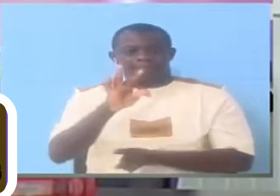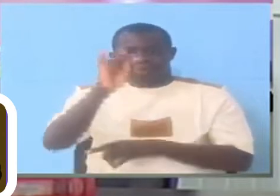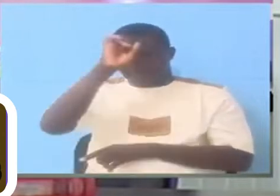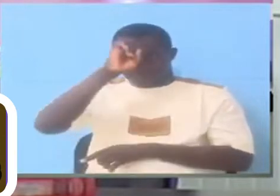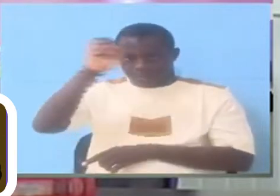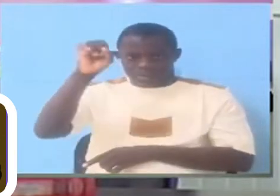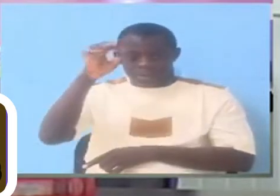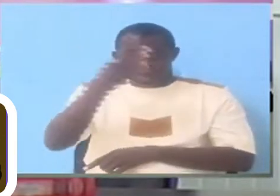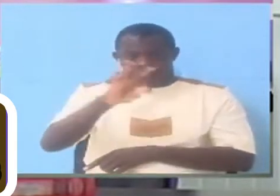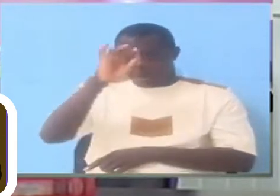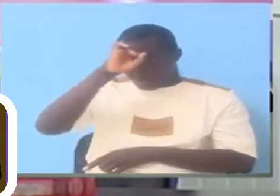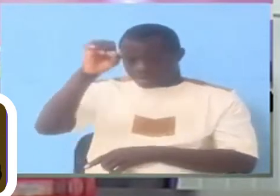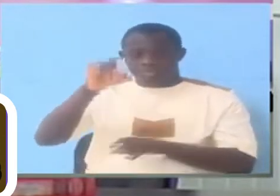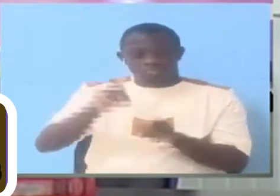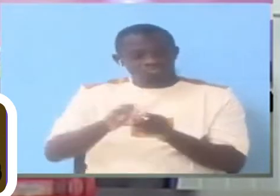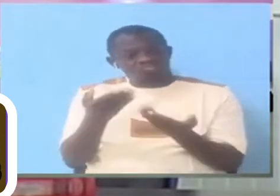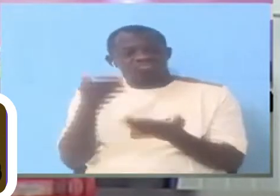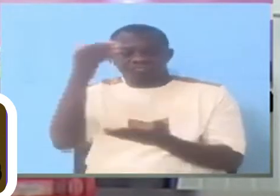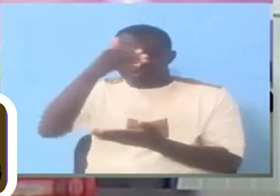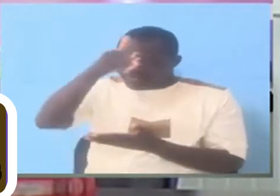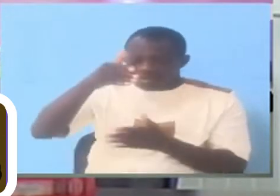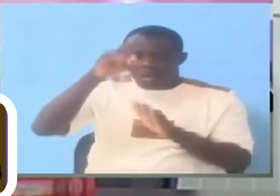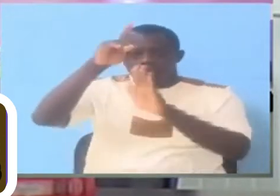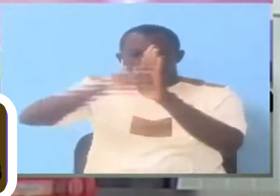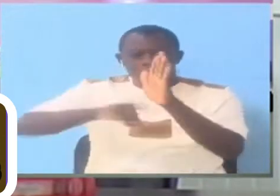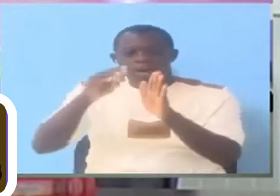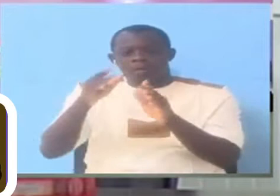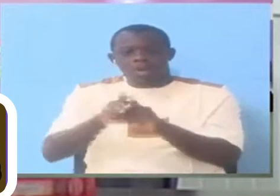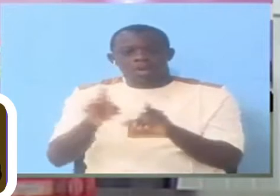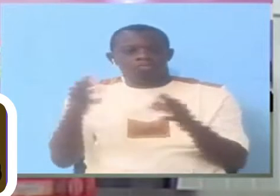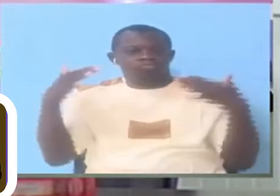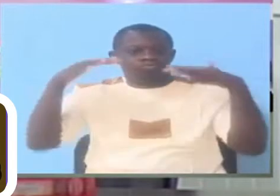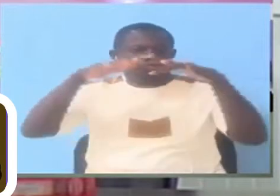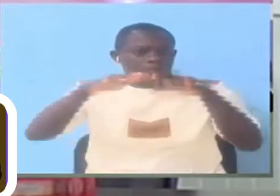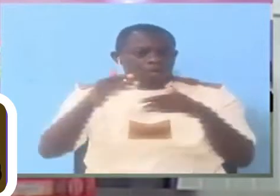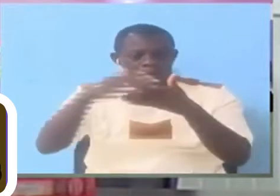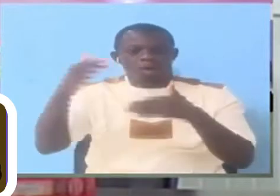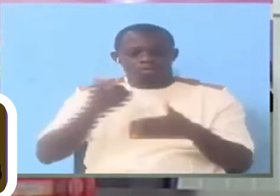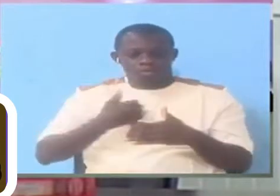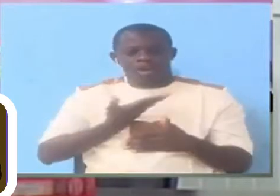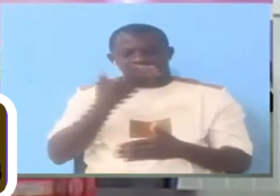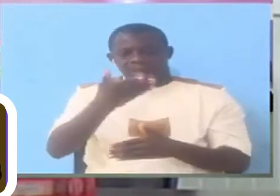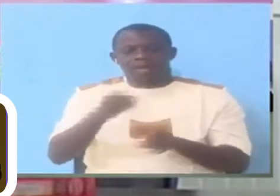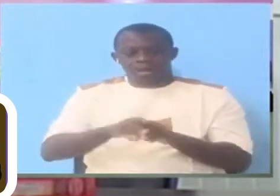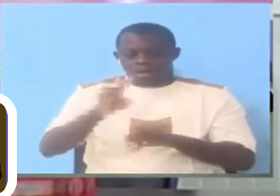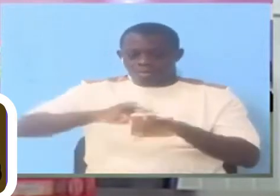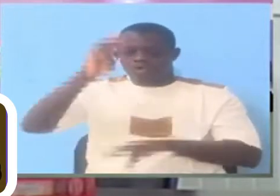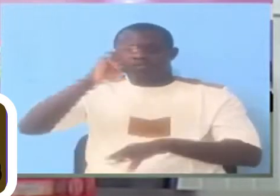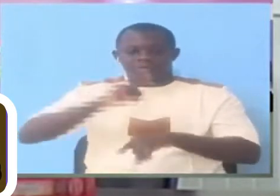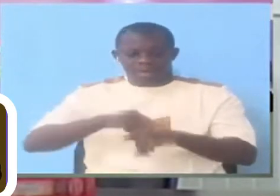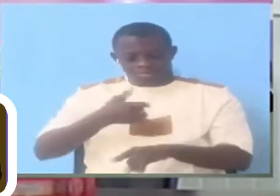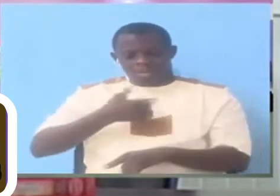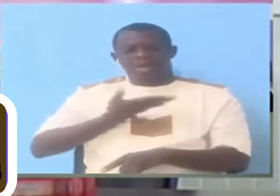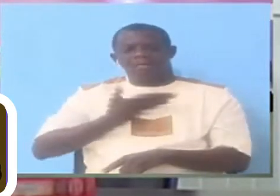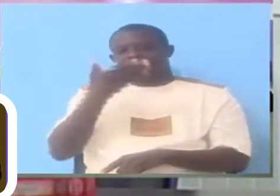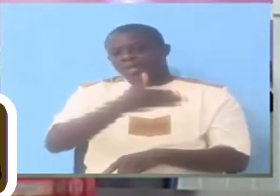goes to as far as gatherings are concerned. Fo xamne ni nak president da fa dem te temen ci am mbolo lay nek. Most of the time I am there. Lu